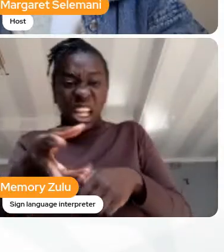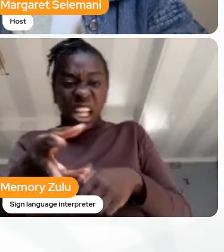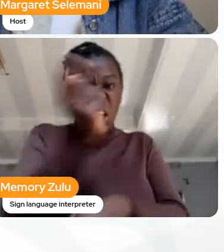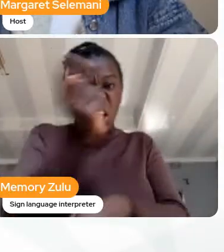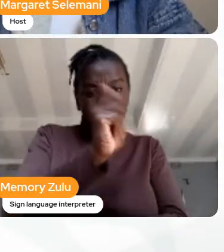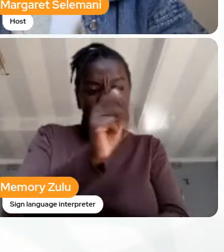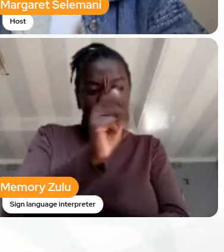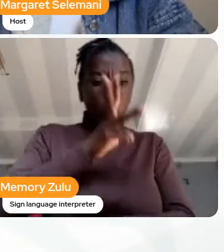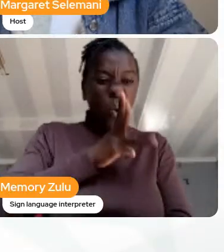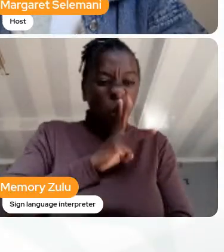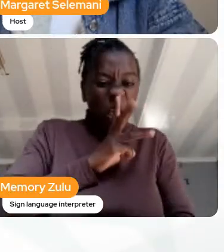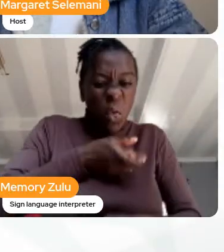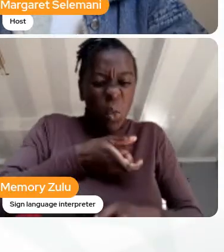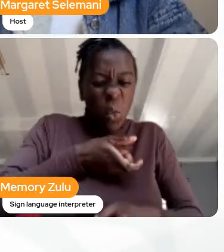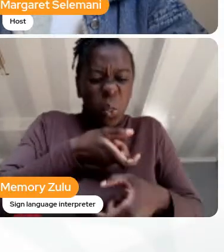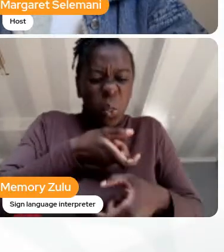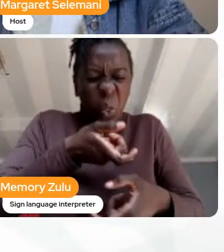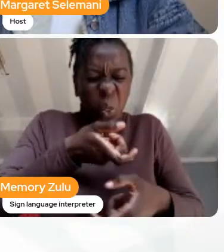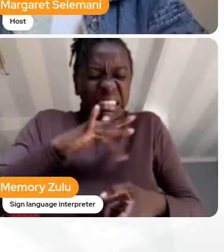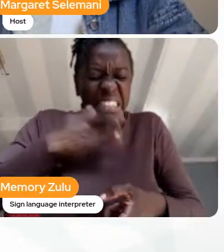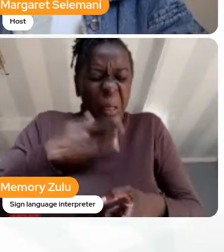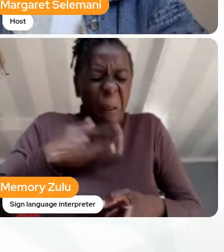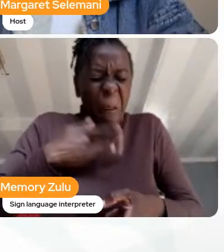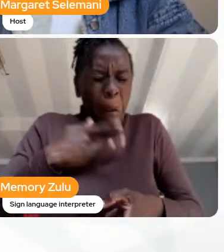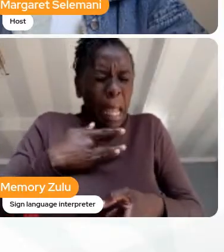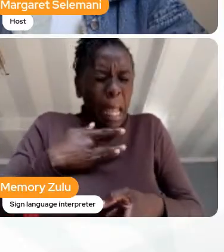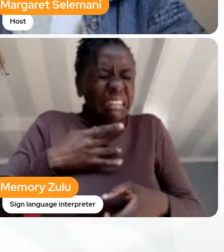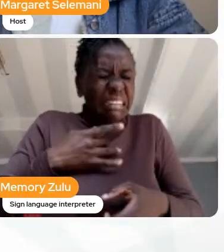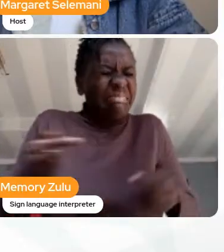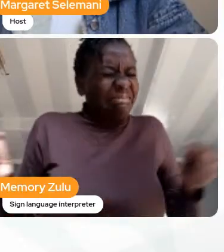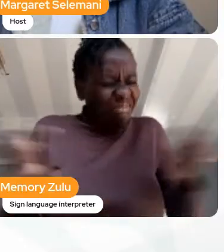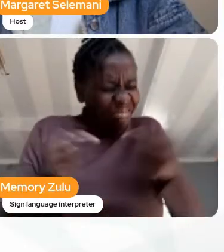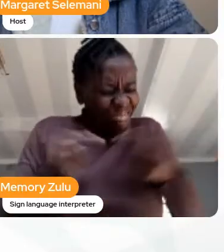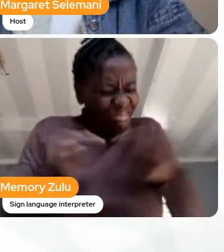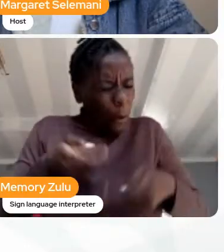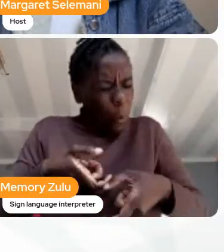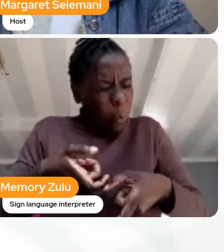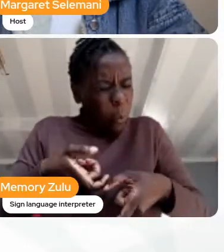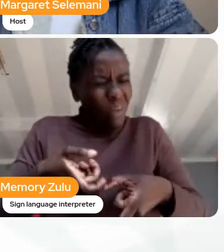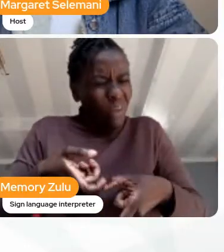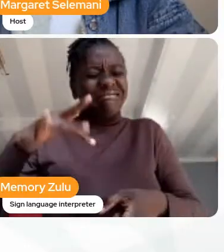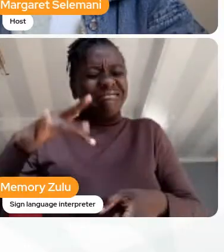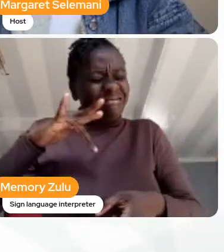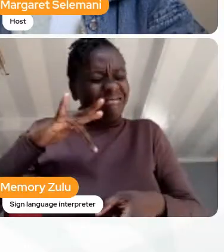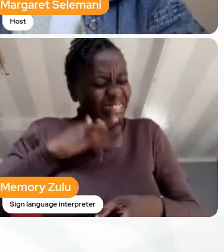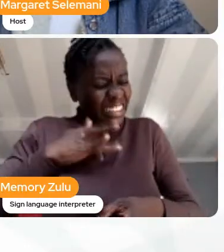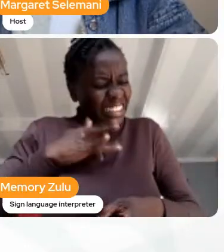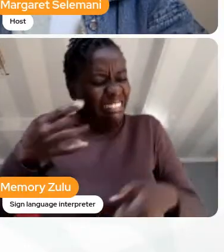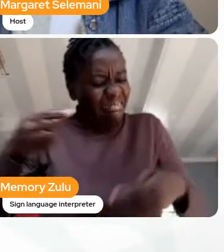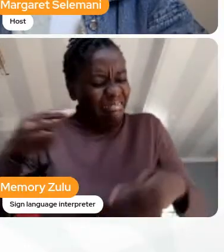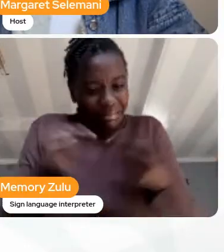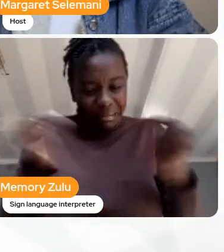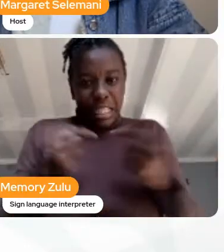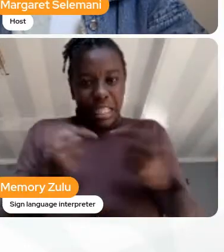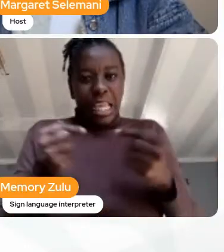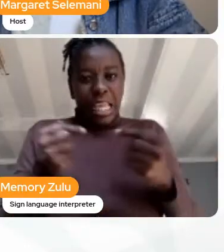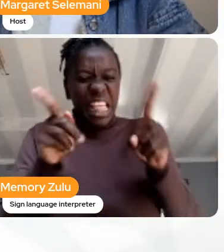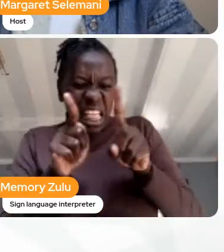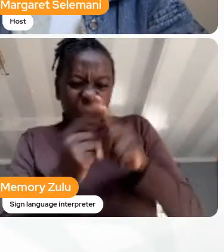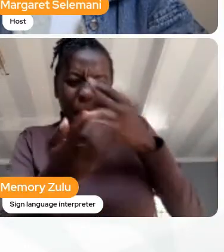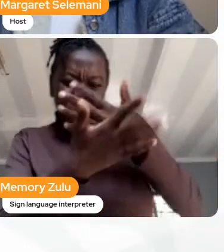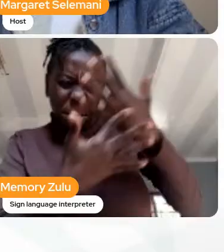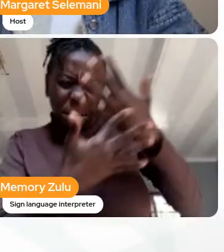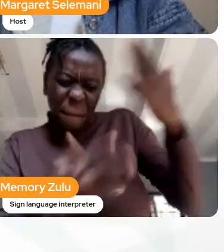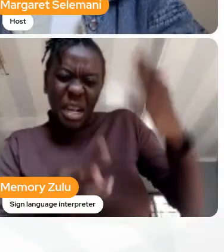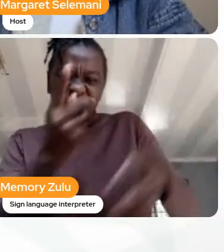a patient, the area you seek them, the area it becomes for them to differentiate and to make a proper diagnosis and put you on the